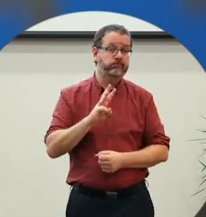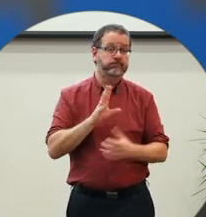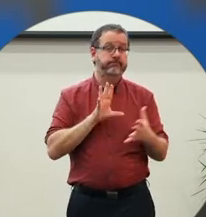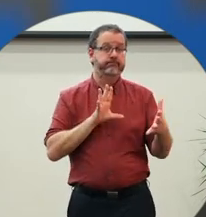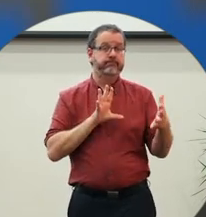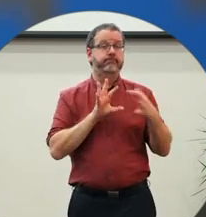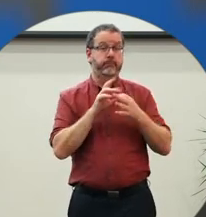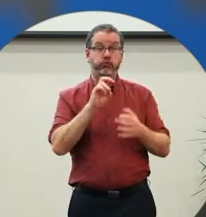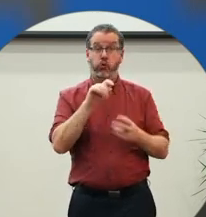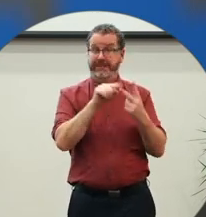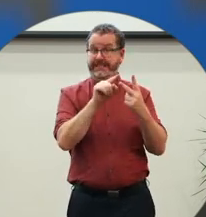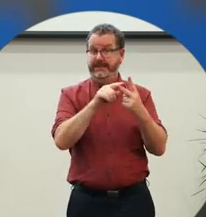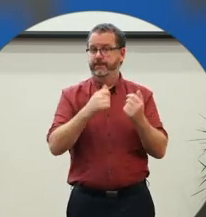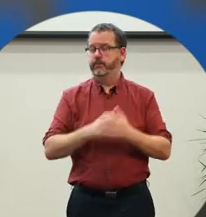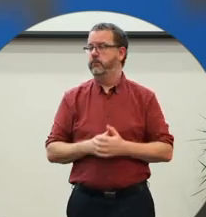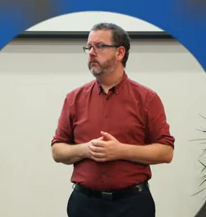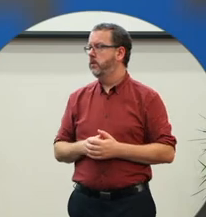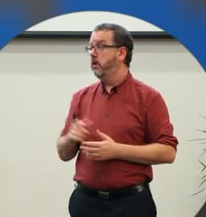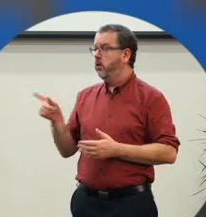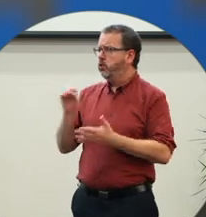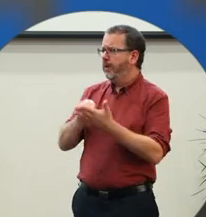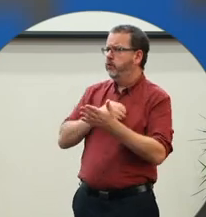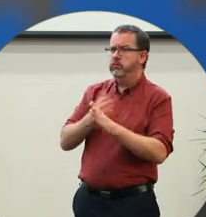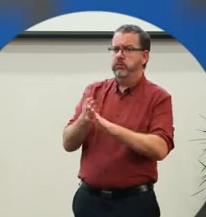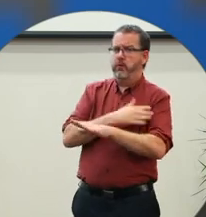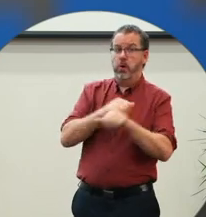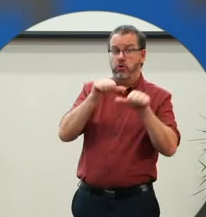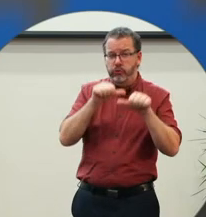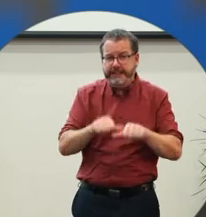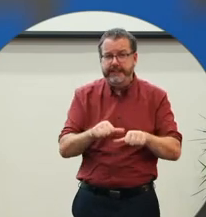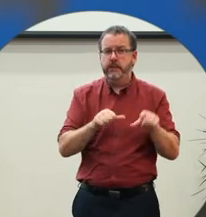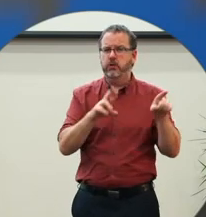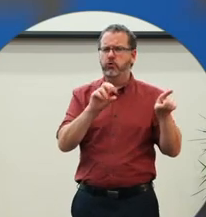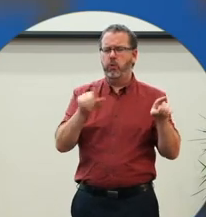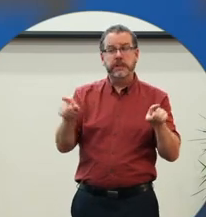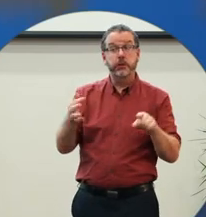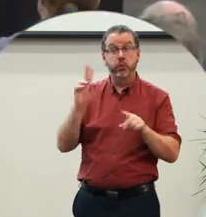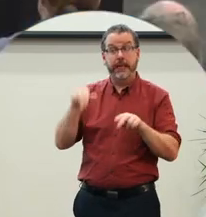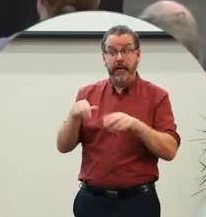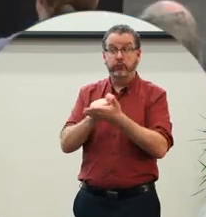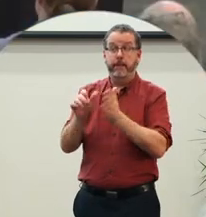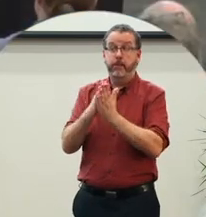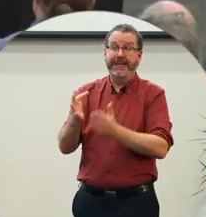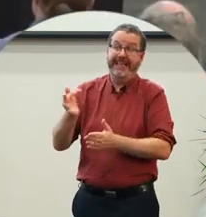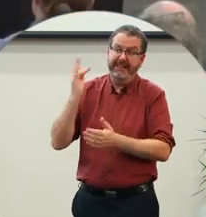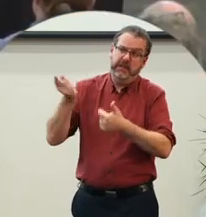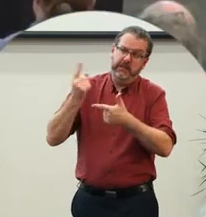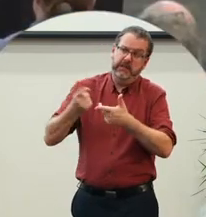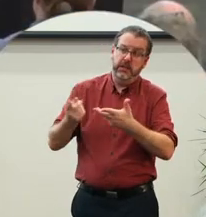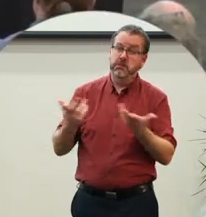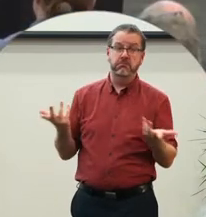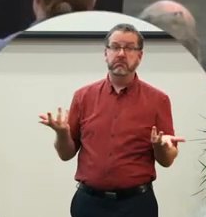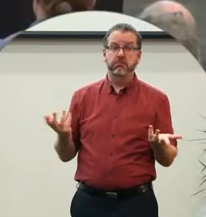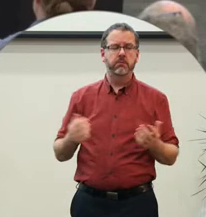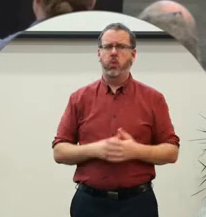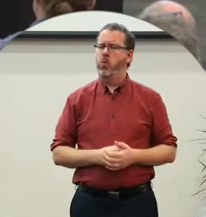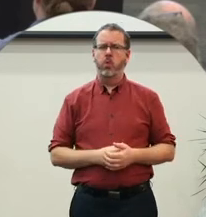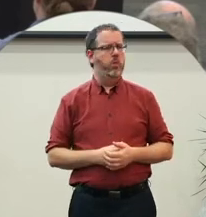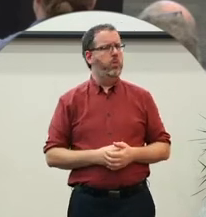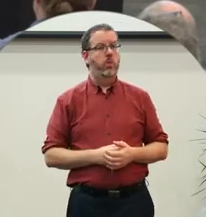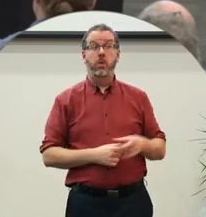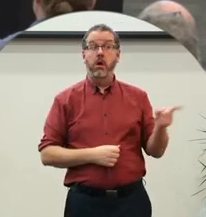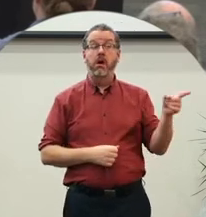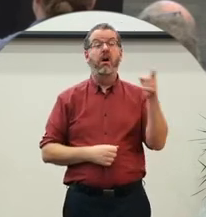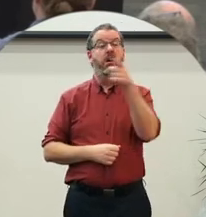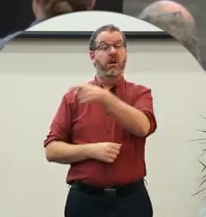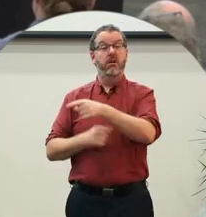was being very open. Did you have to operate under any terms and conditions imposed by Rose or anybody? No. I thought Jim Monaghan would have been